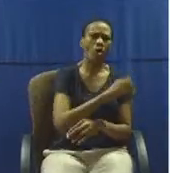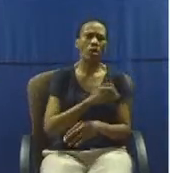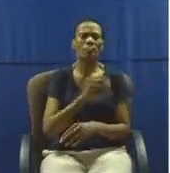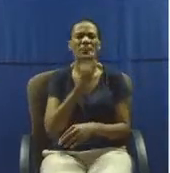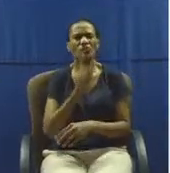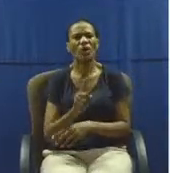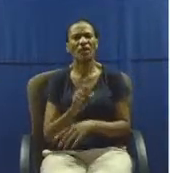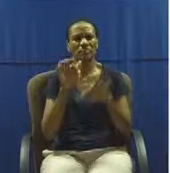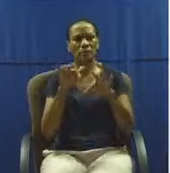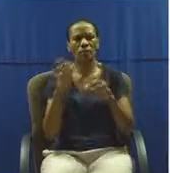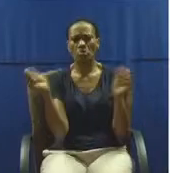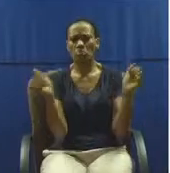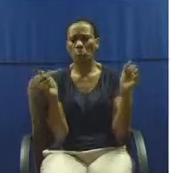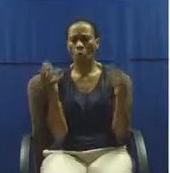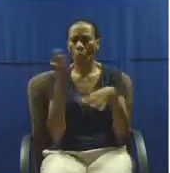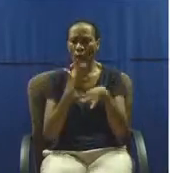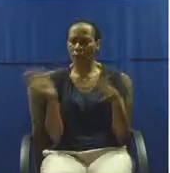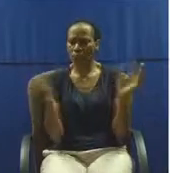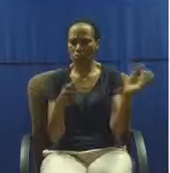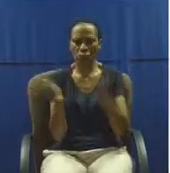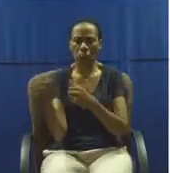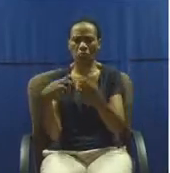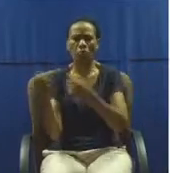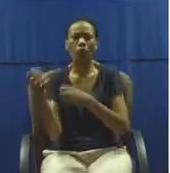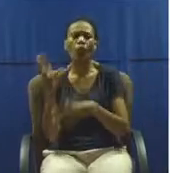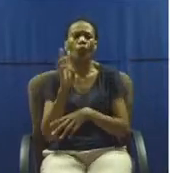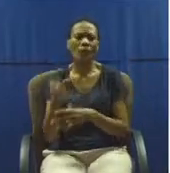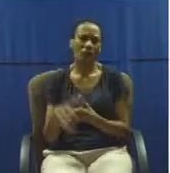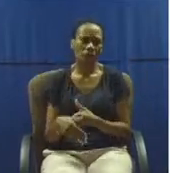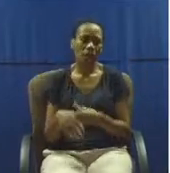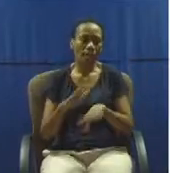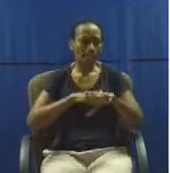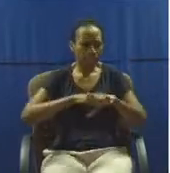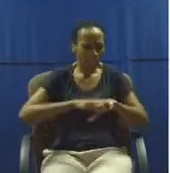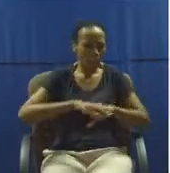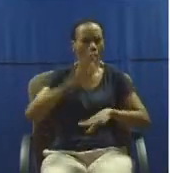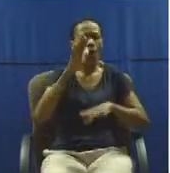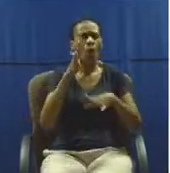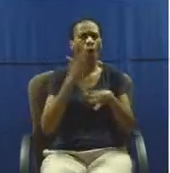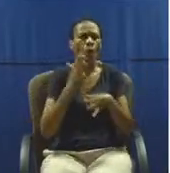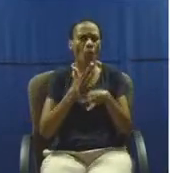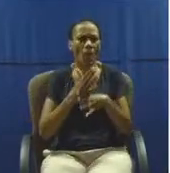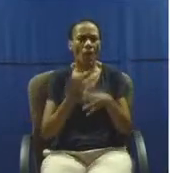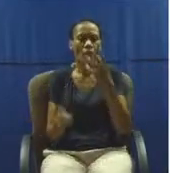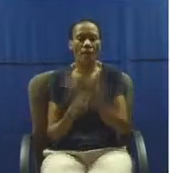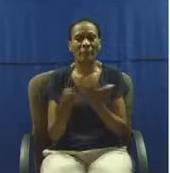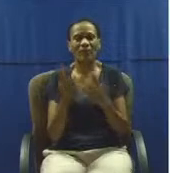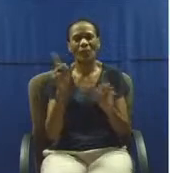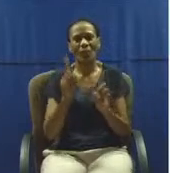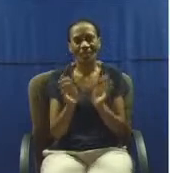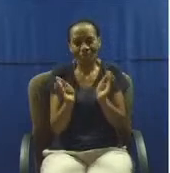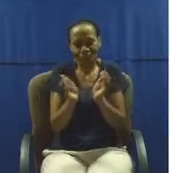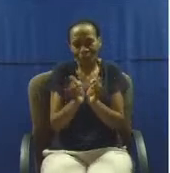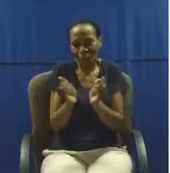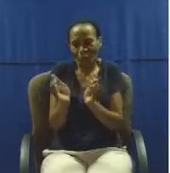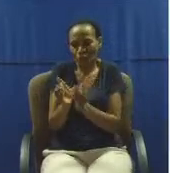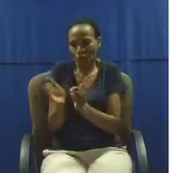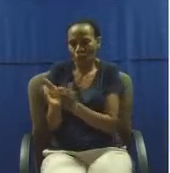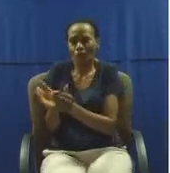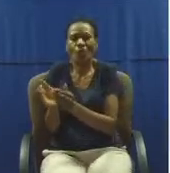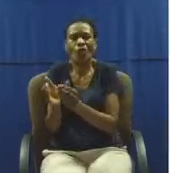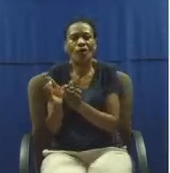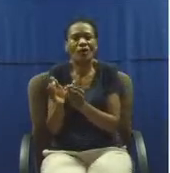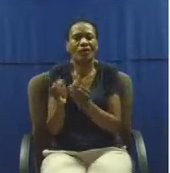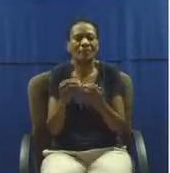jobs. But the most jobs are created by small and medium enterprises. In other